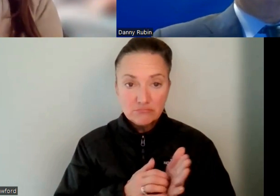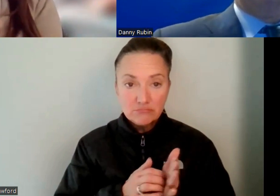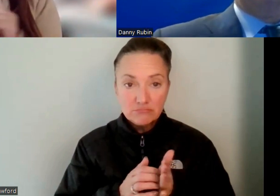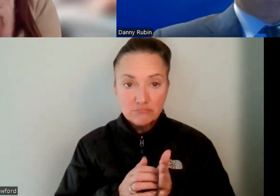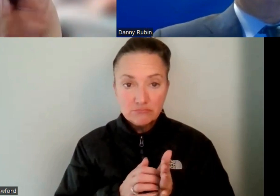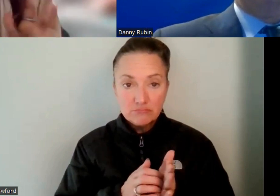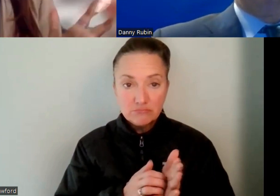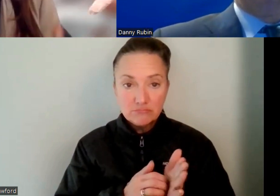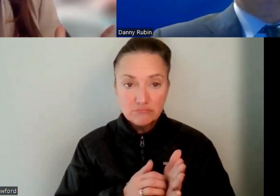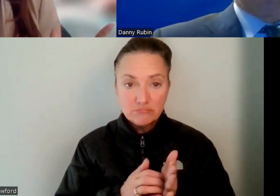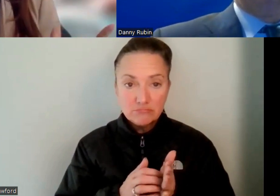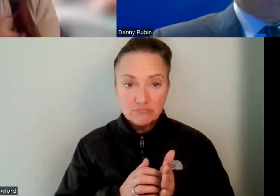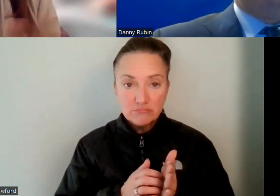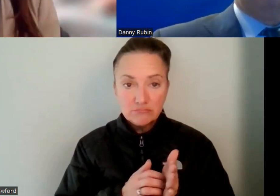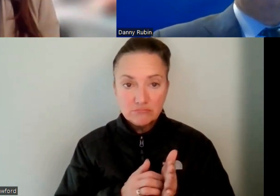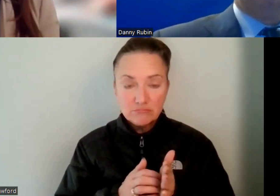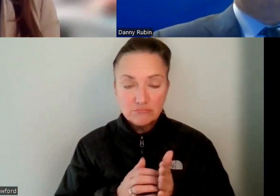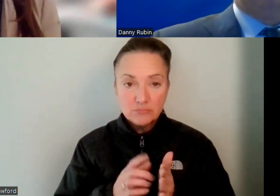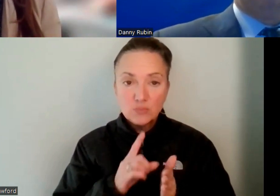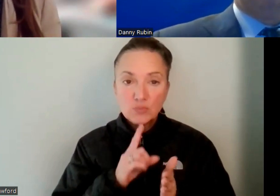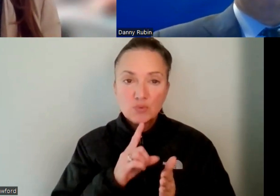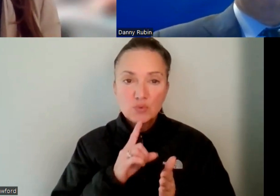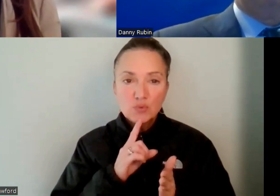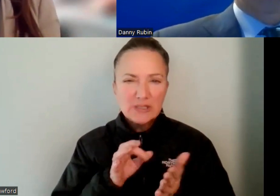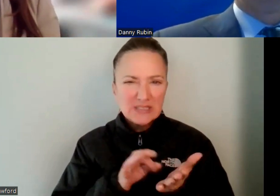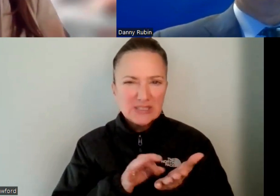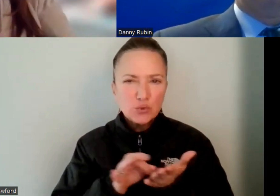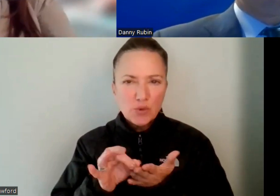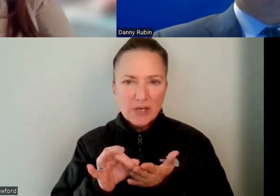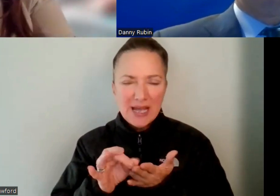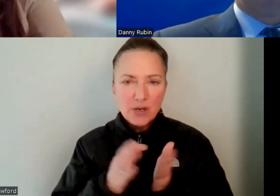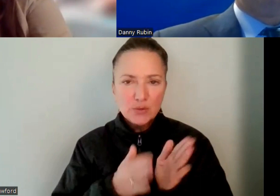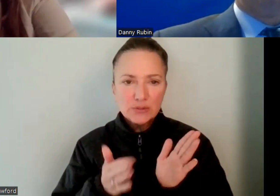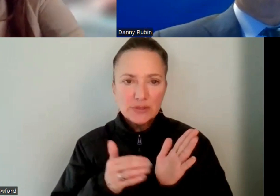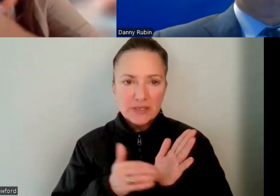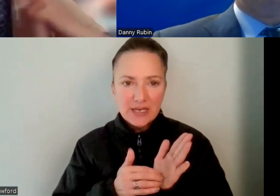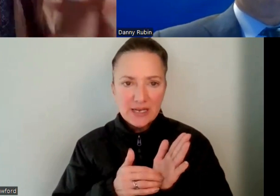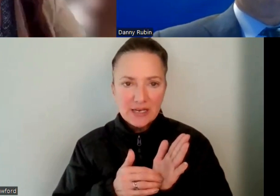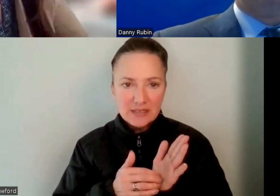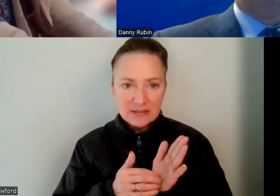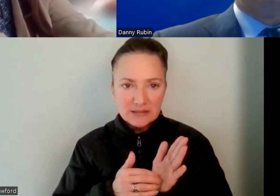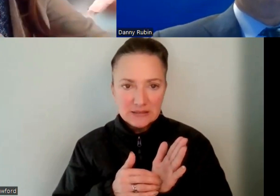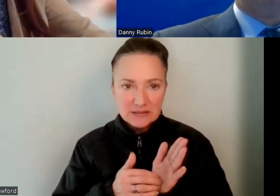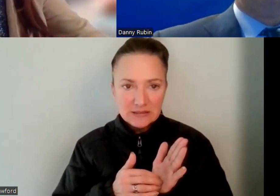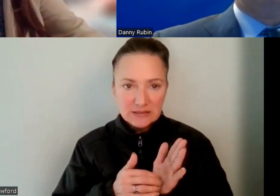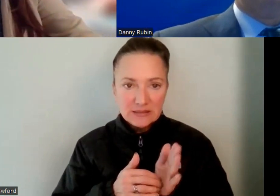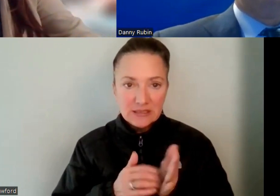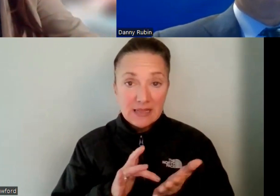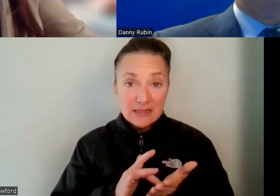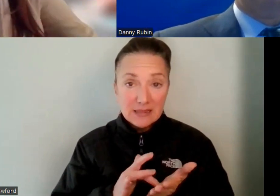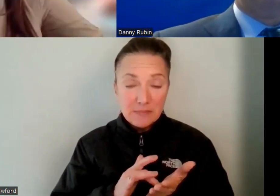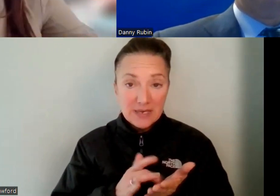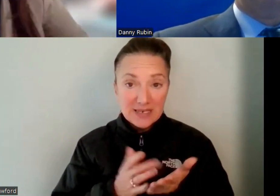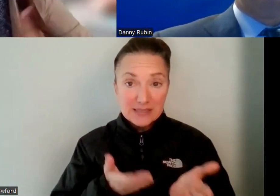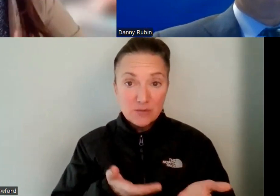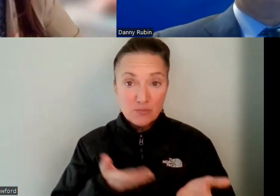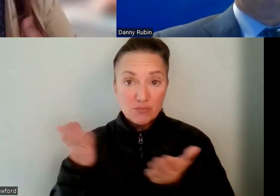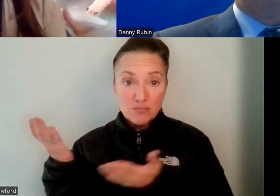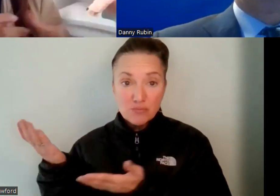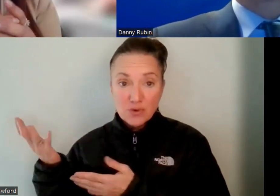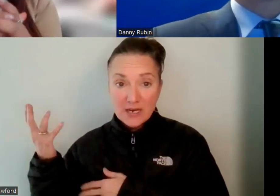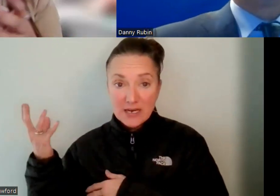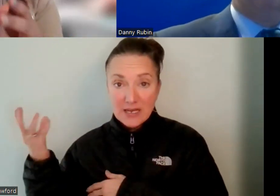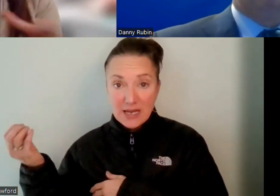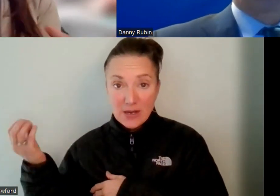and it was just a hassle because it was a controlled substance, because this patient took the medication outside of the pharmacy and brought it